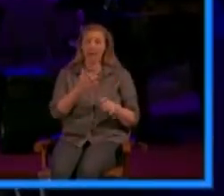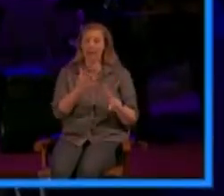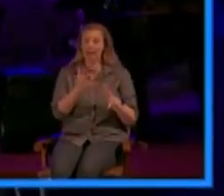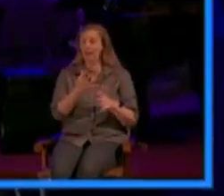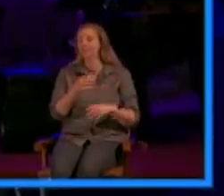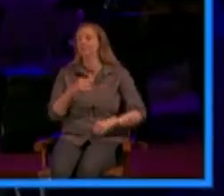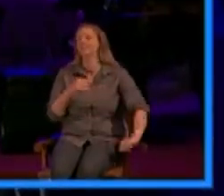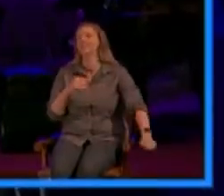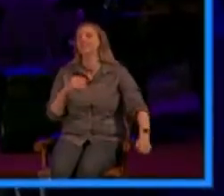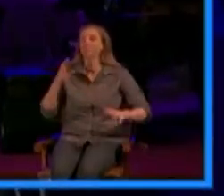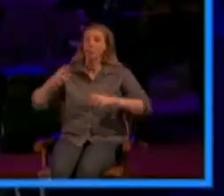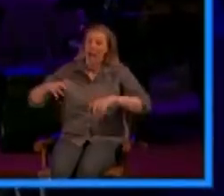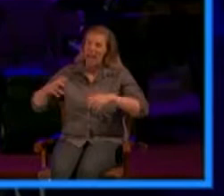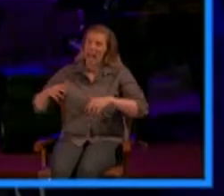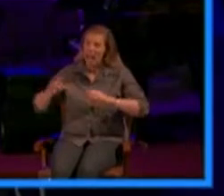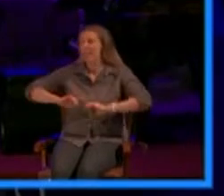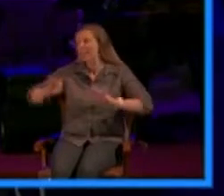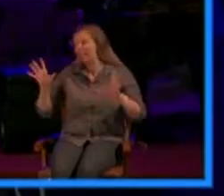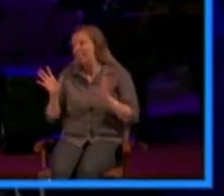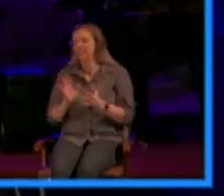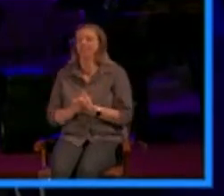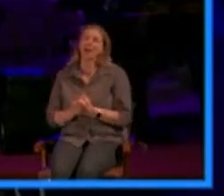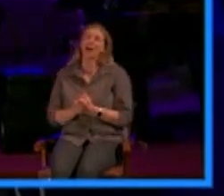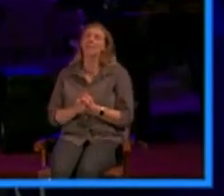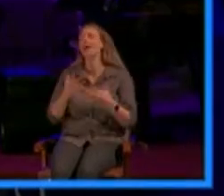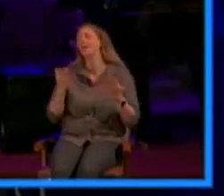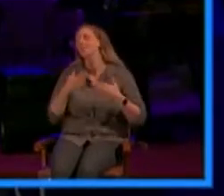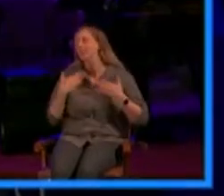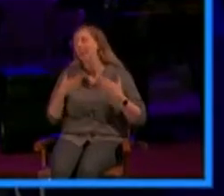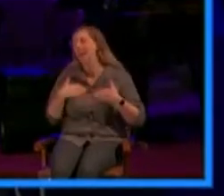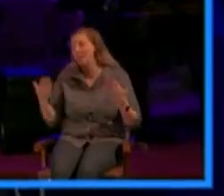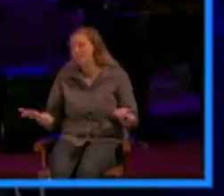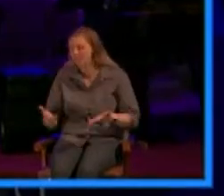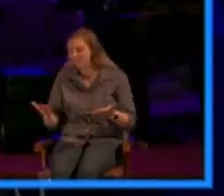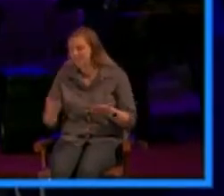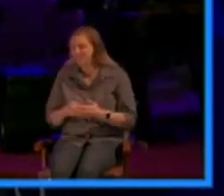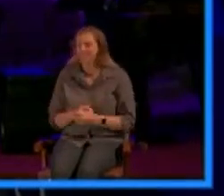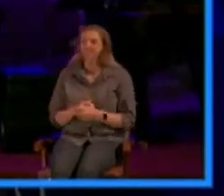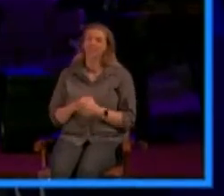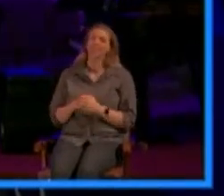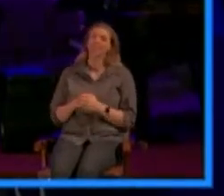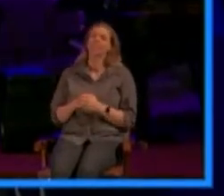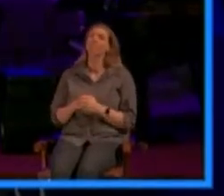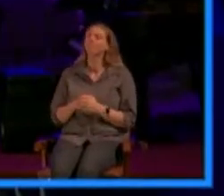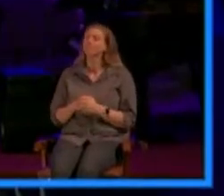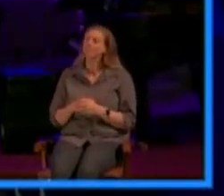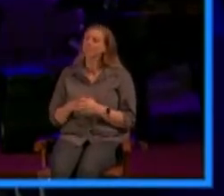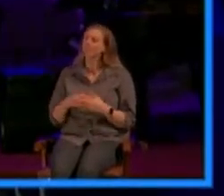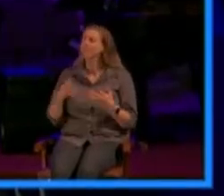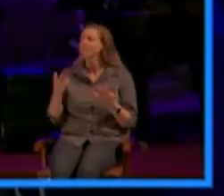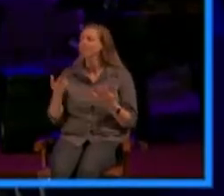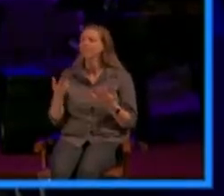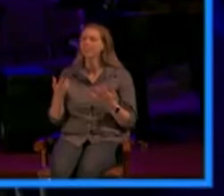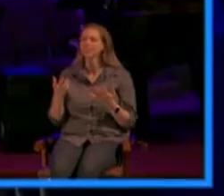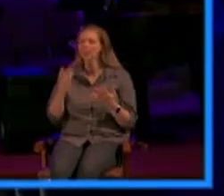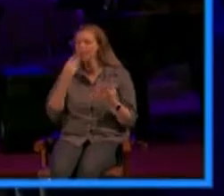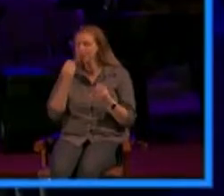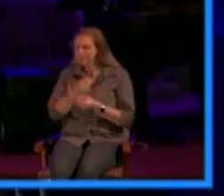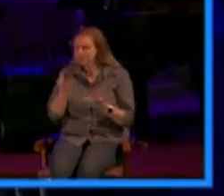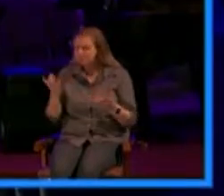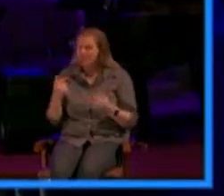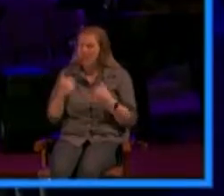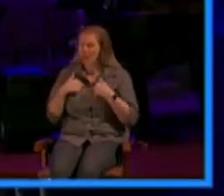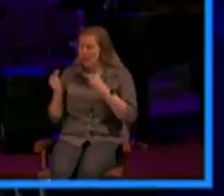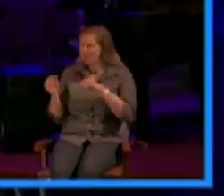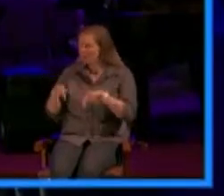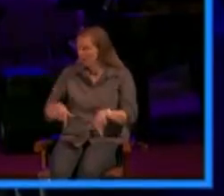this morning. We're going to have a great time around God's Word. And I do want to say to Brushy Creek as a whole, I've been here before. It's been some